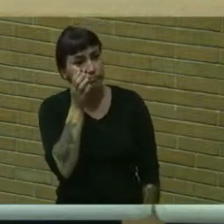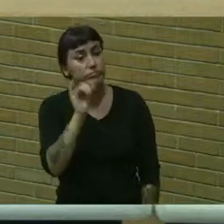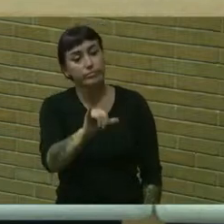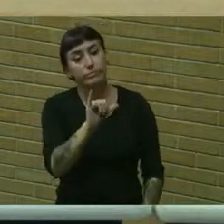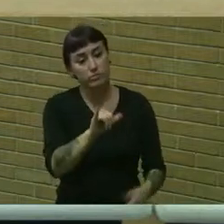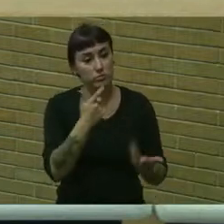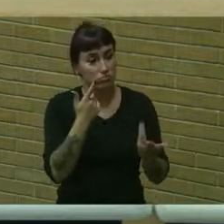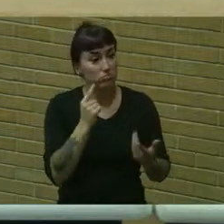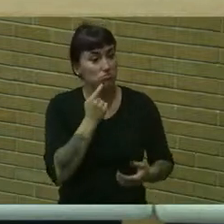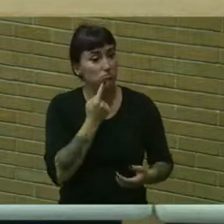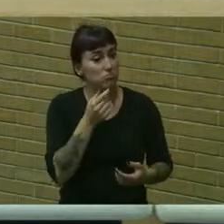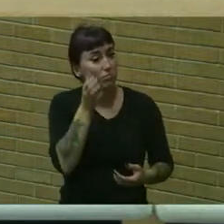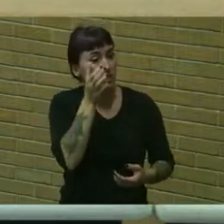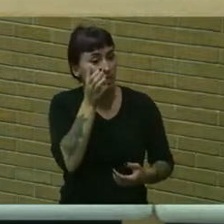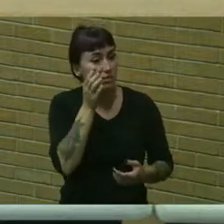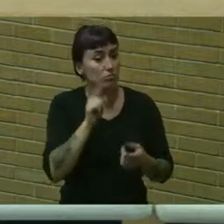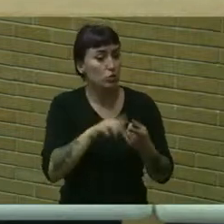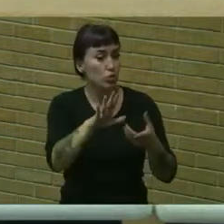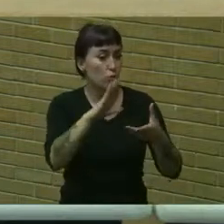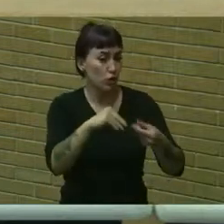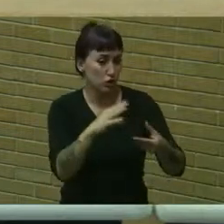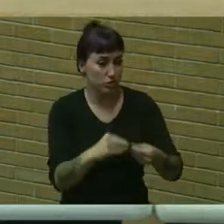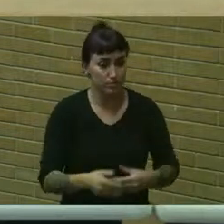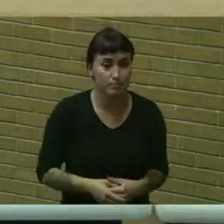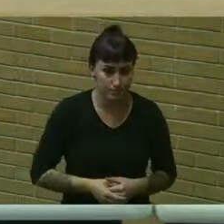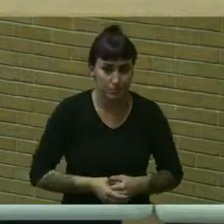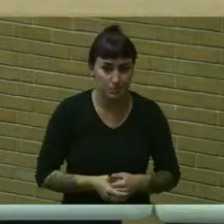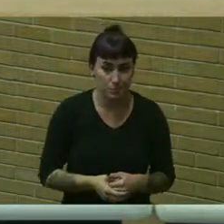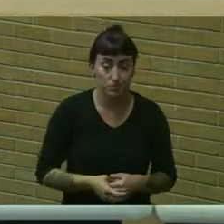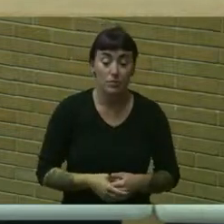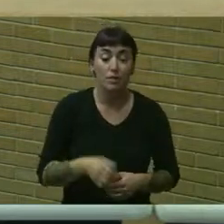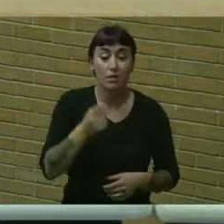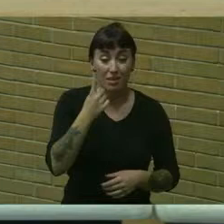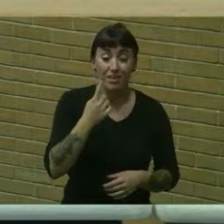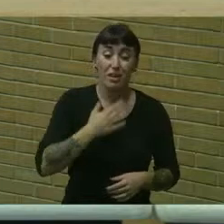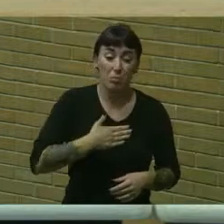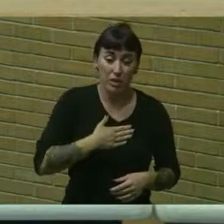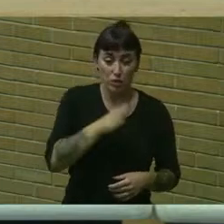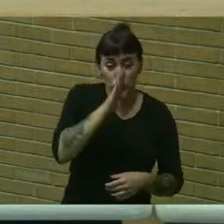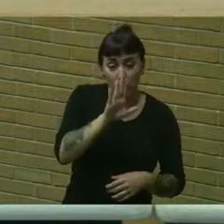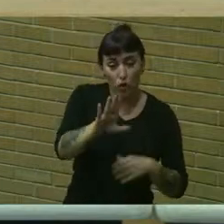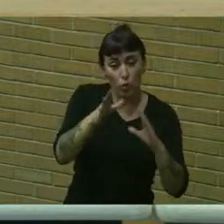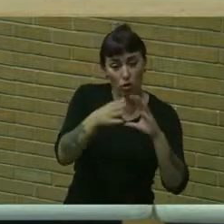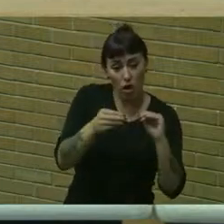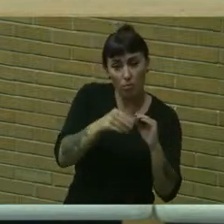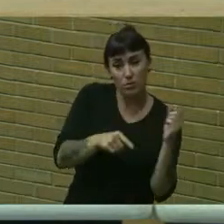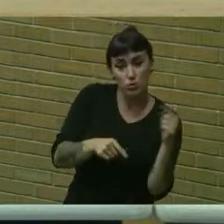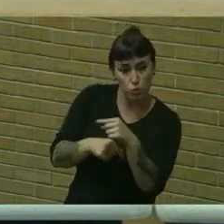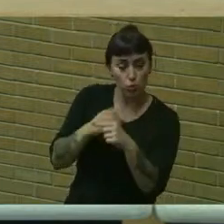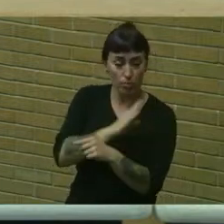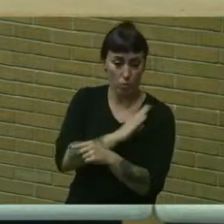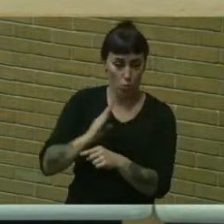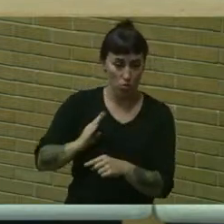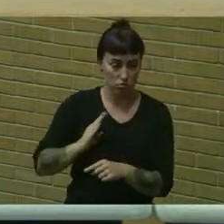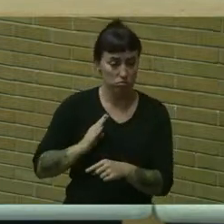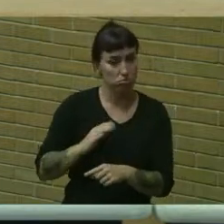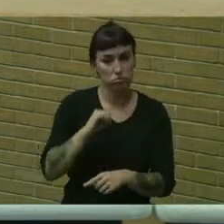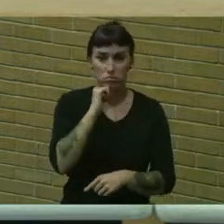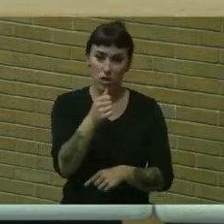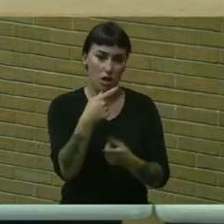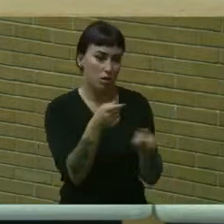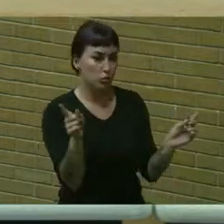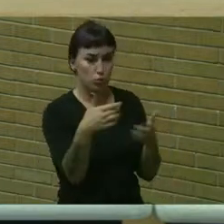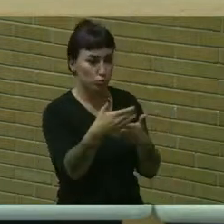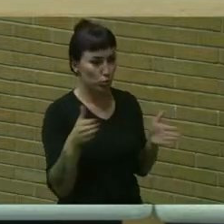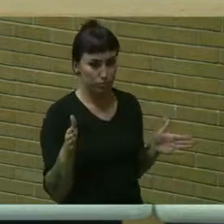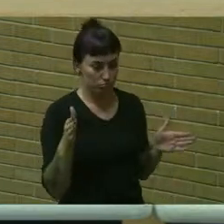and listen seriously to your words. Therefore, please direct your remarks to the town board and not to the